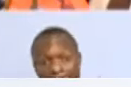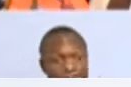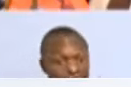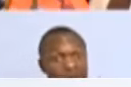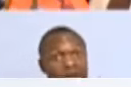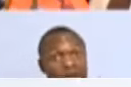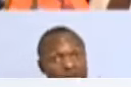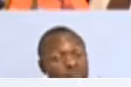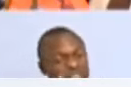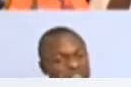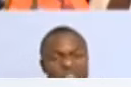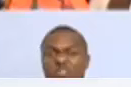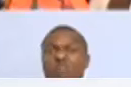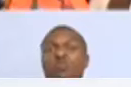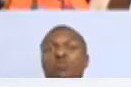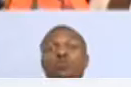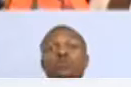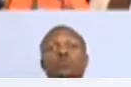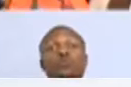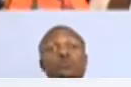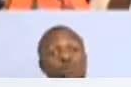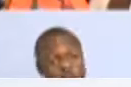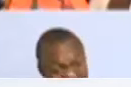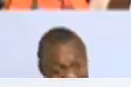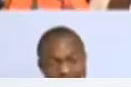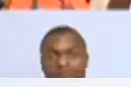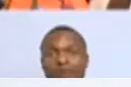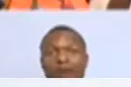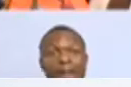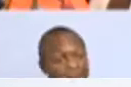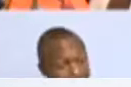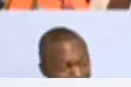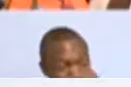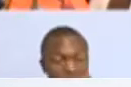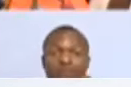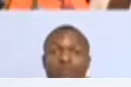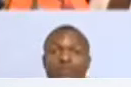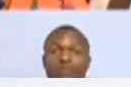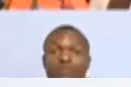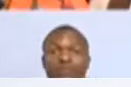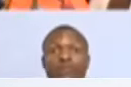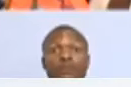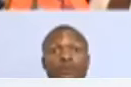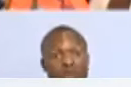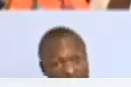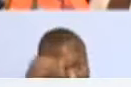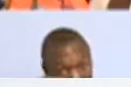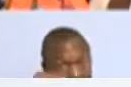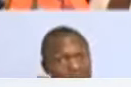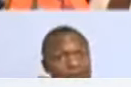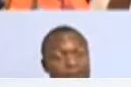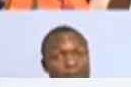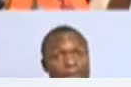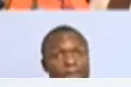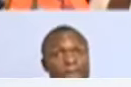the punishment. We want to learn from the new British Prime Minister. He's done a great job. Deepen the